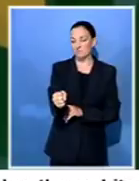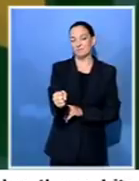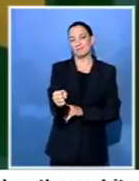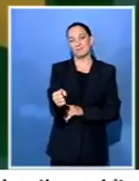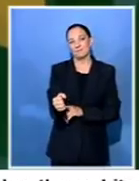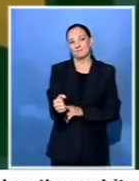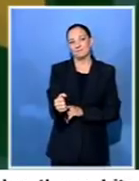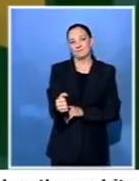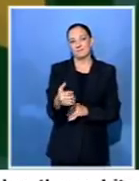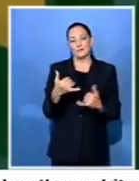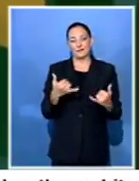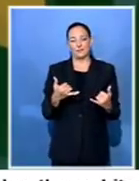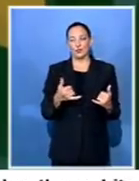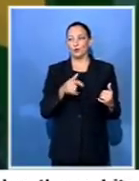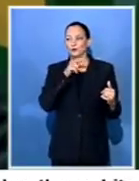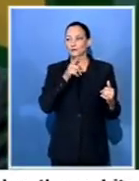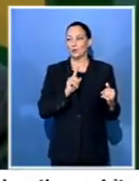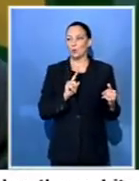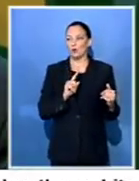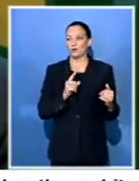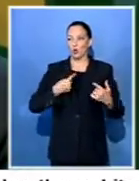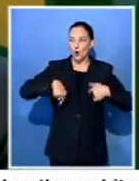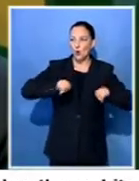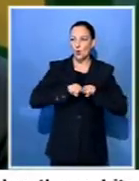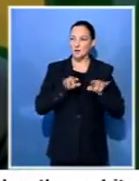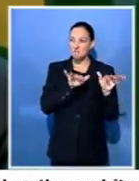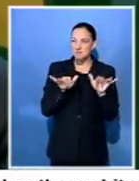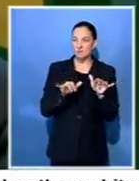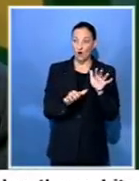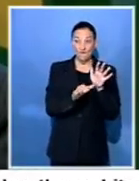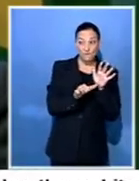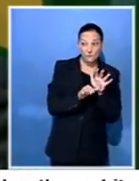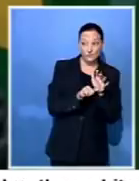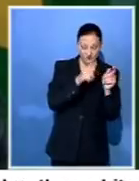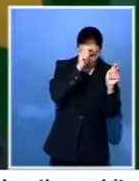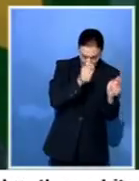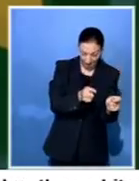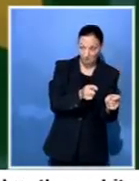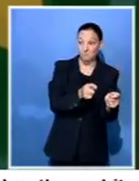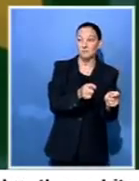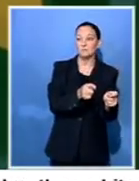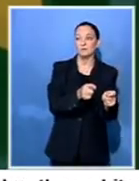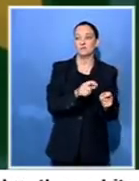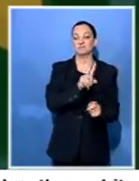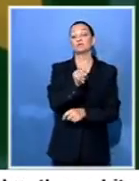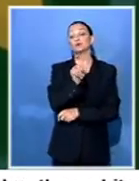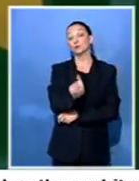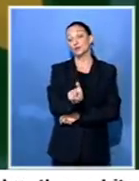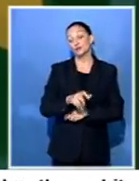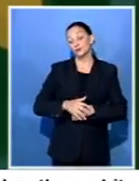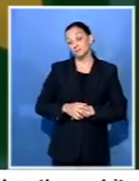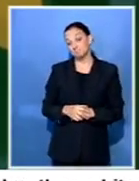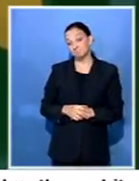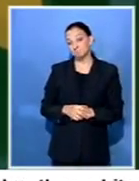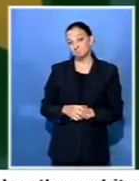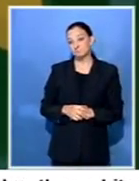Ana rebea batho ba rona pele na? Kapo rebea ka pele ha batho